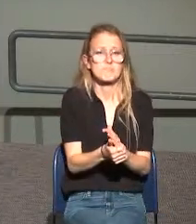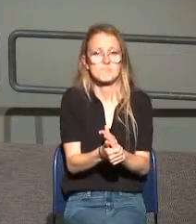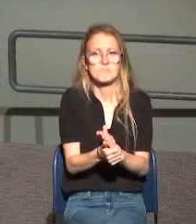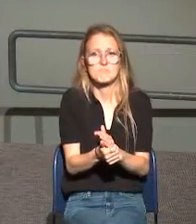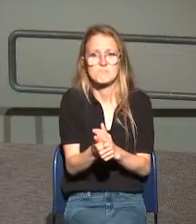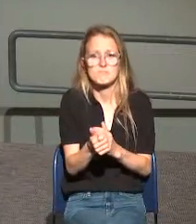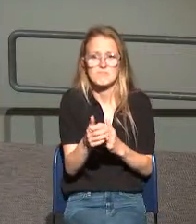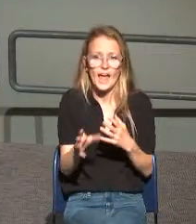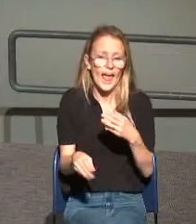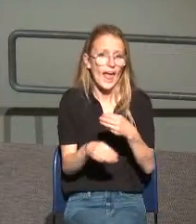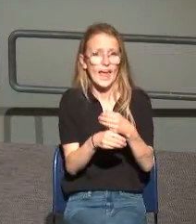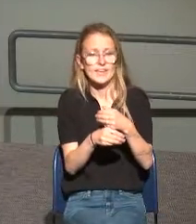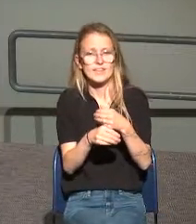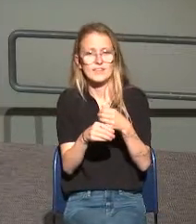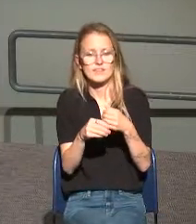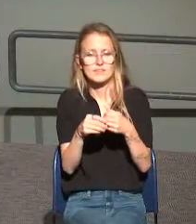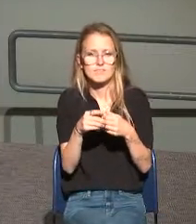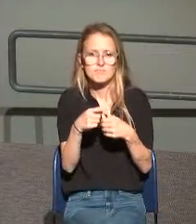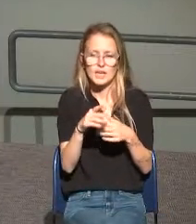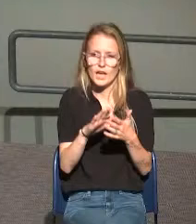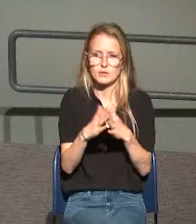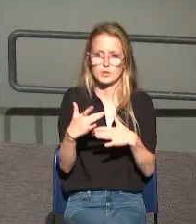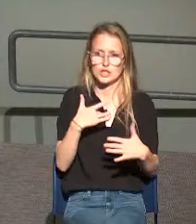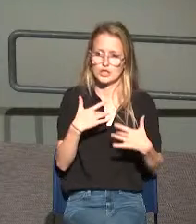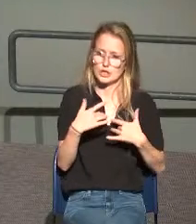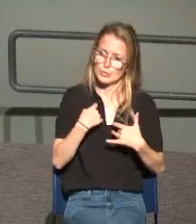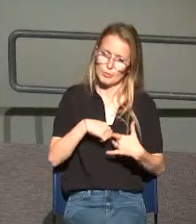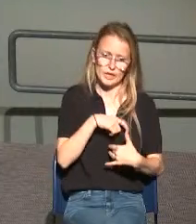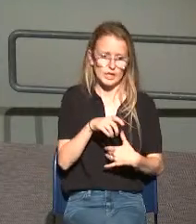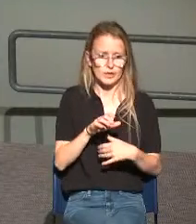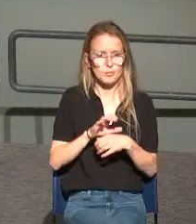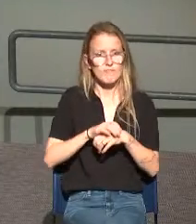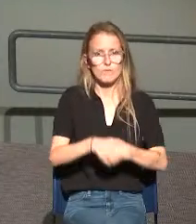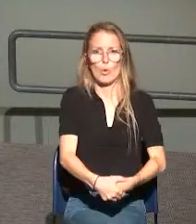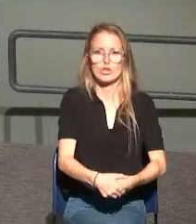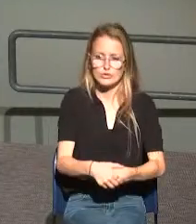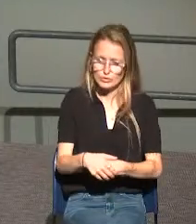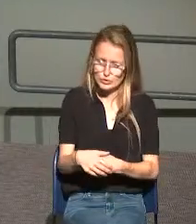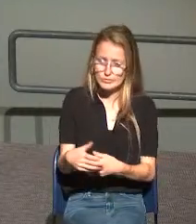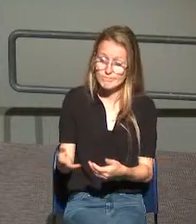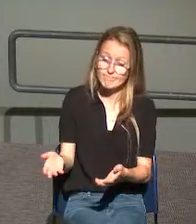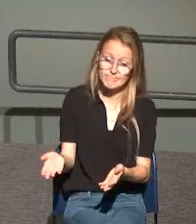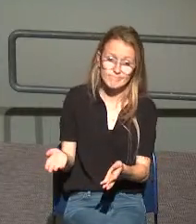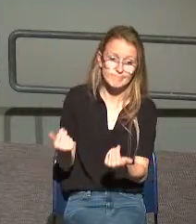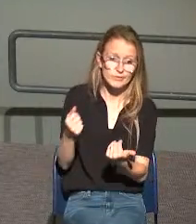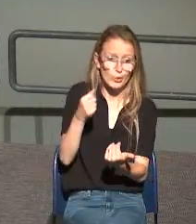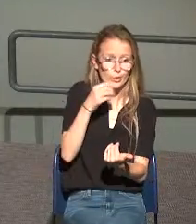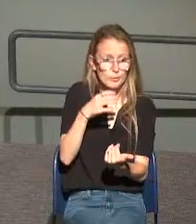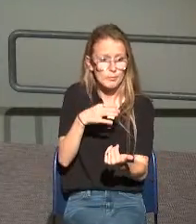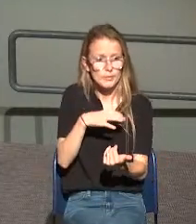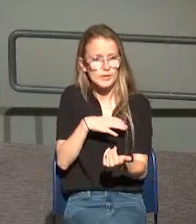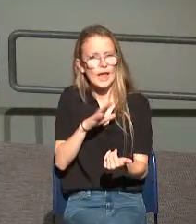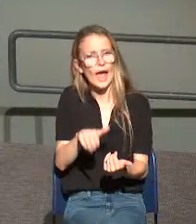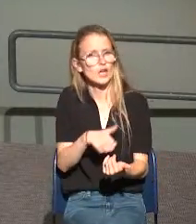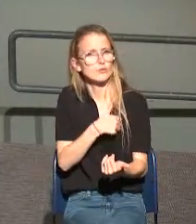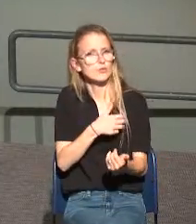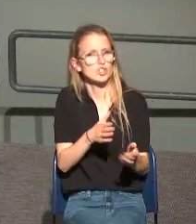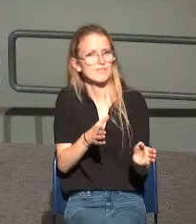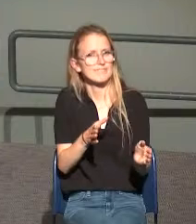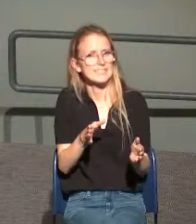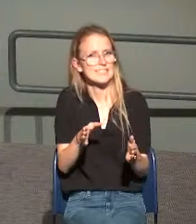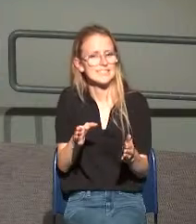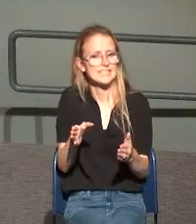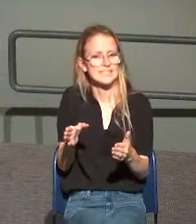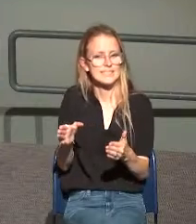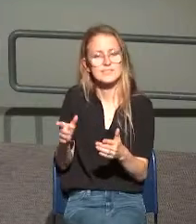were very concerned about, they were going to be forced to bring a bunch of women. And so the attitudes were shifting along with